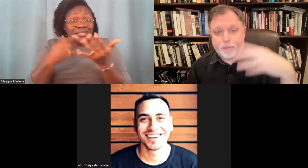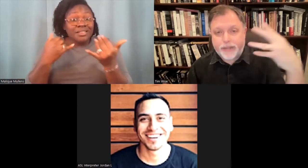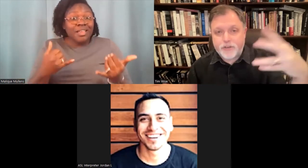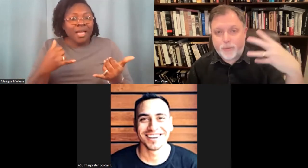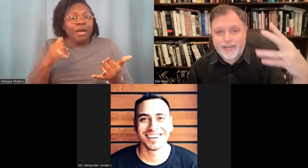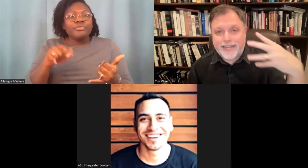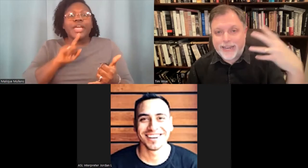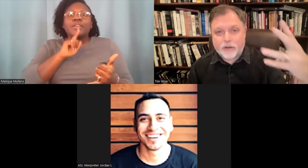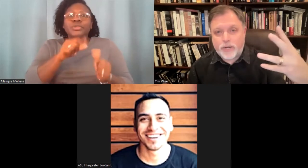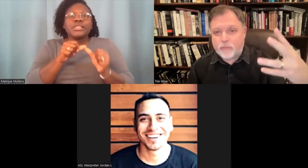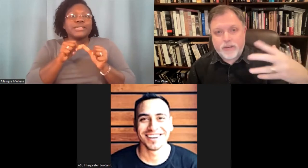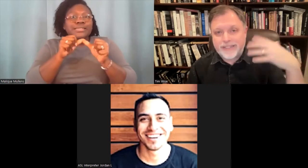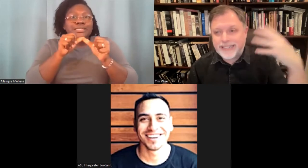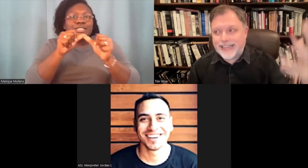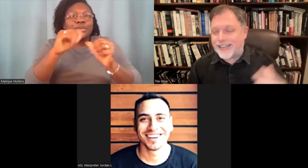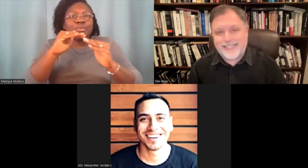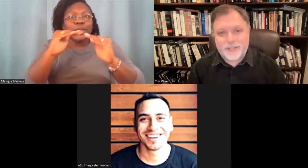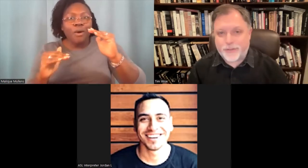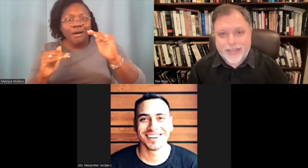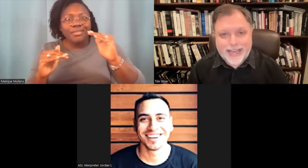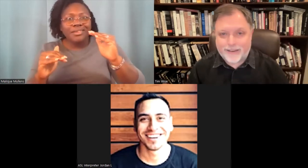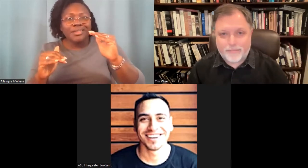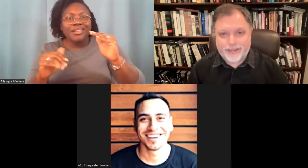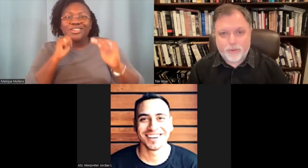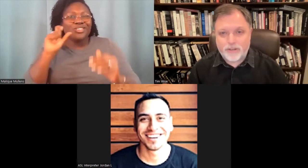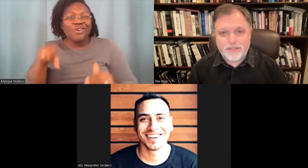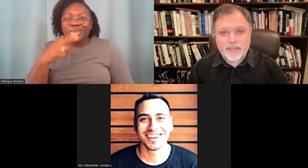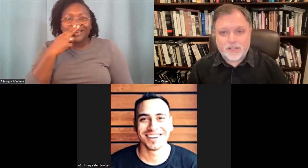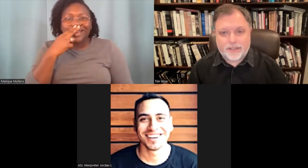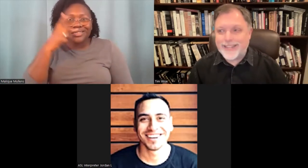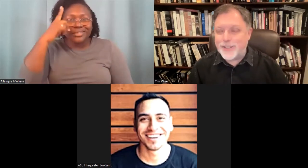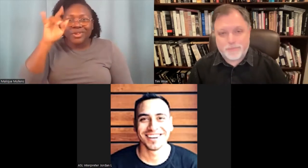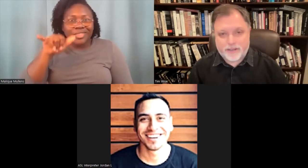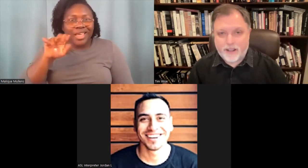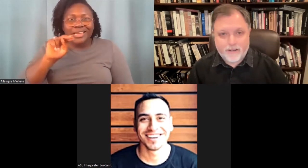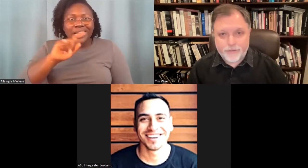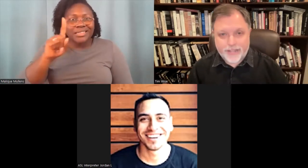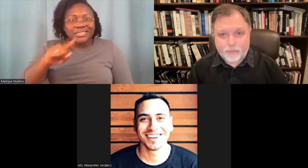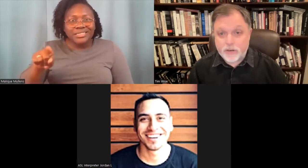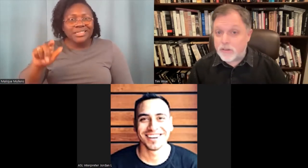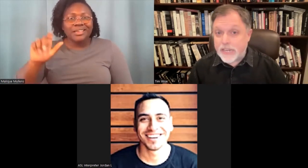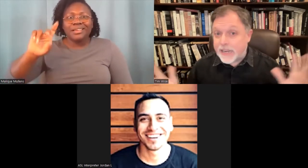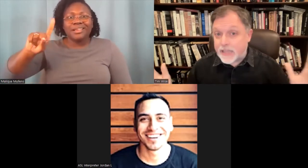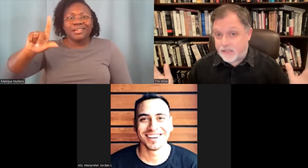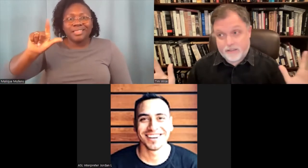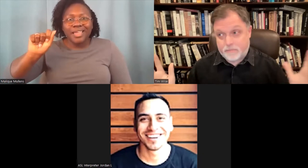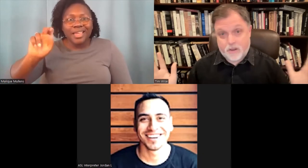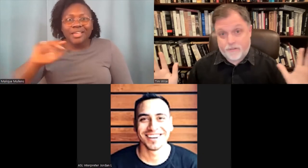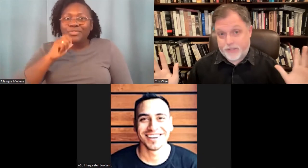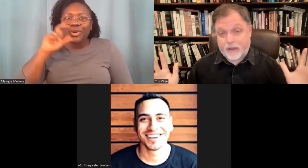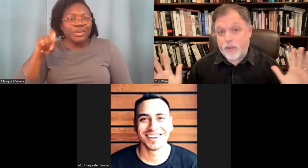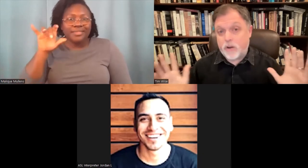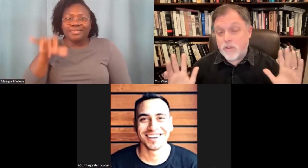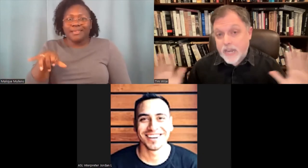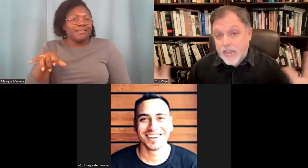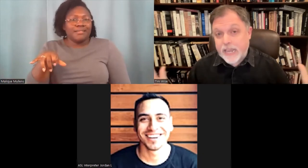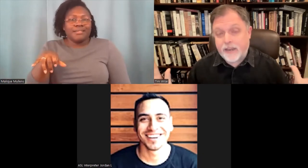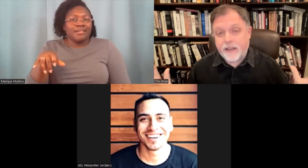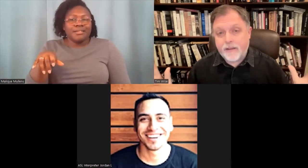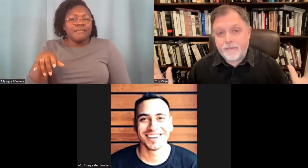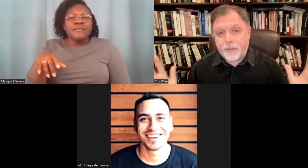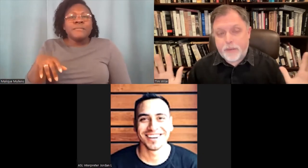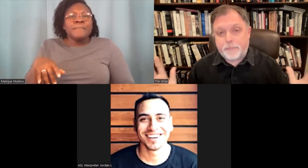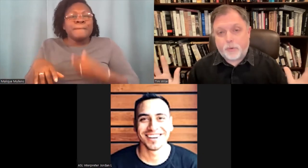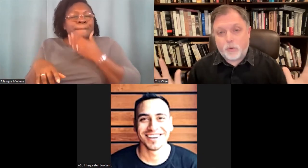that perpetuate inequity, we don't need Nazis for that, man. We don't need Klansmen for that. We don't need Nathan D'Amico for that. We don't